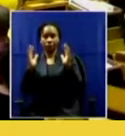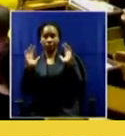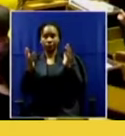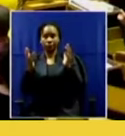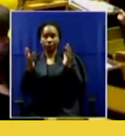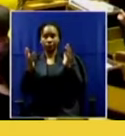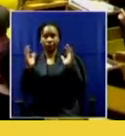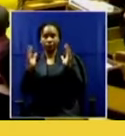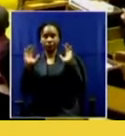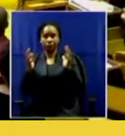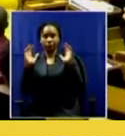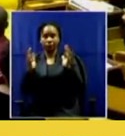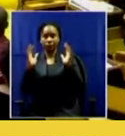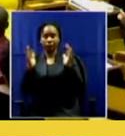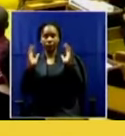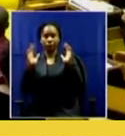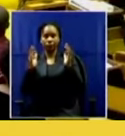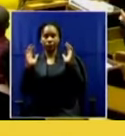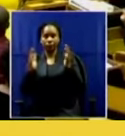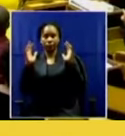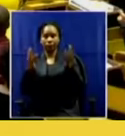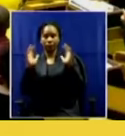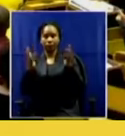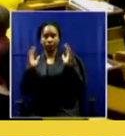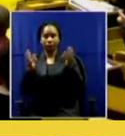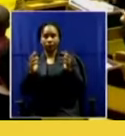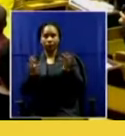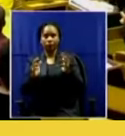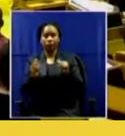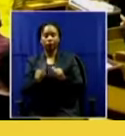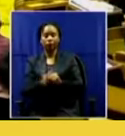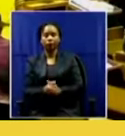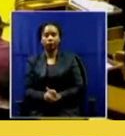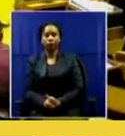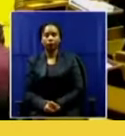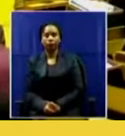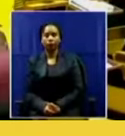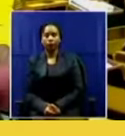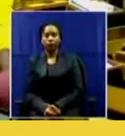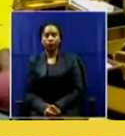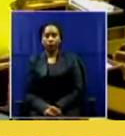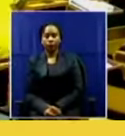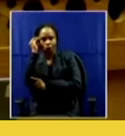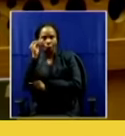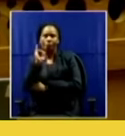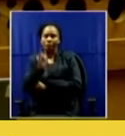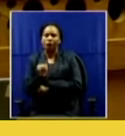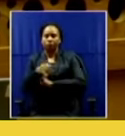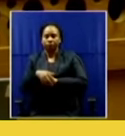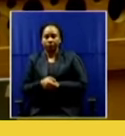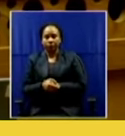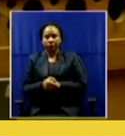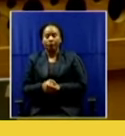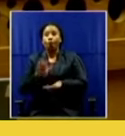after a vaccination fiasco. South Africa this week scrapped the use of the AstraZeneca vaccine to start inoculating